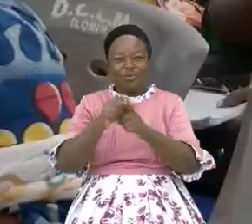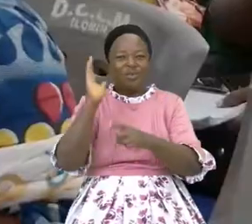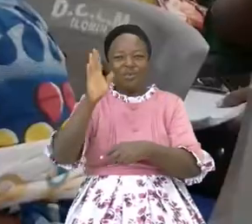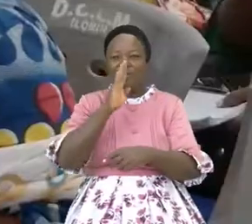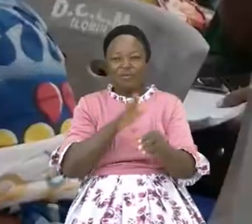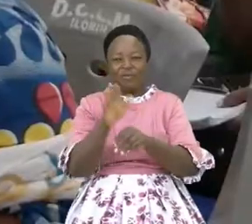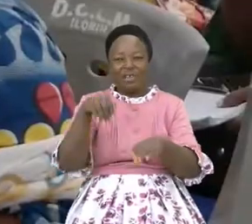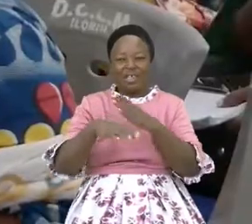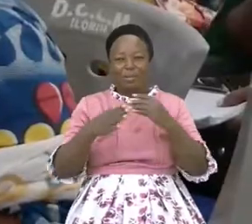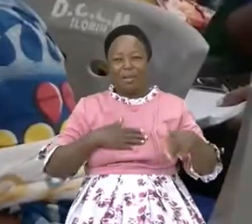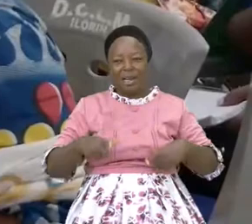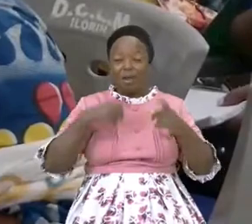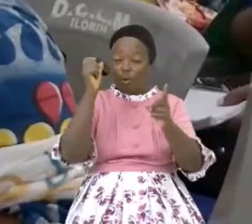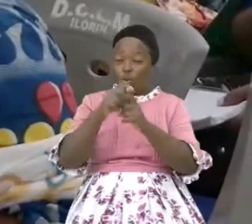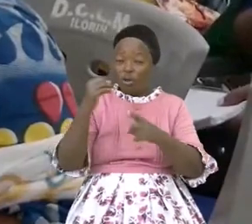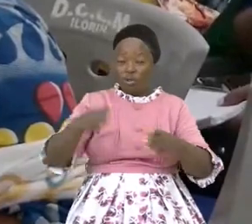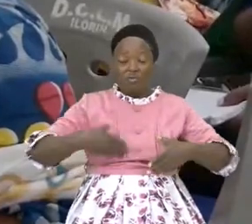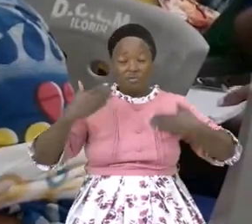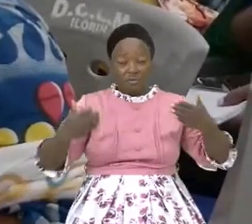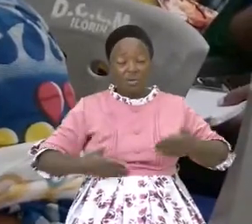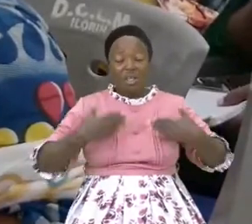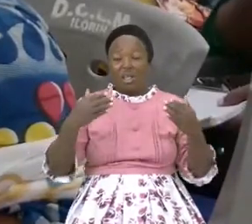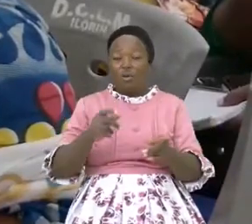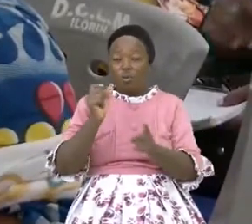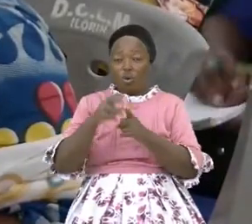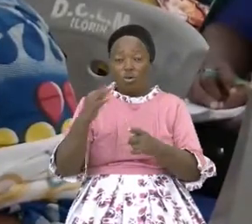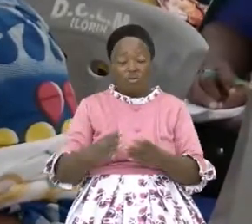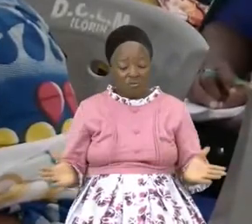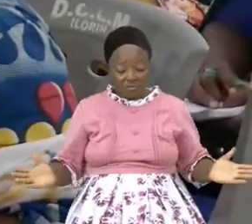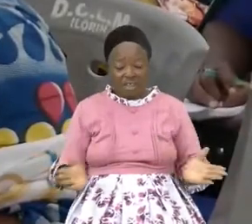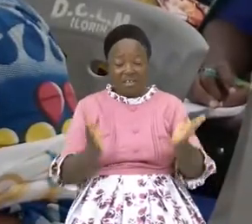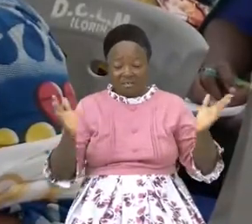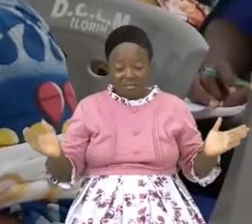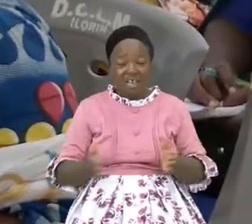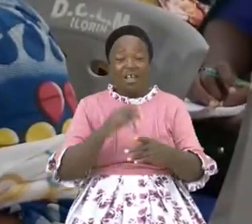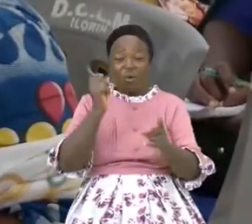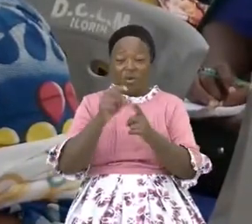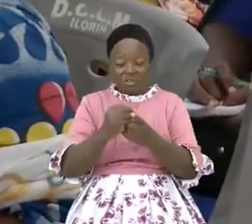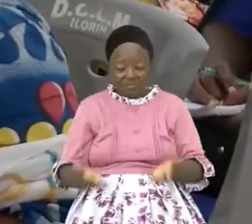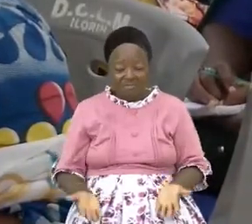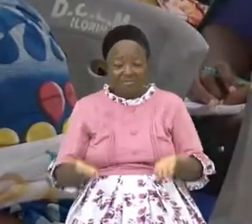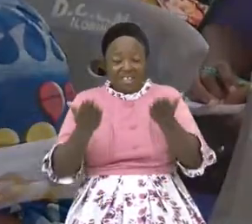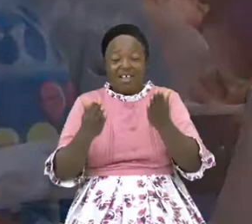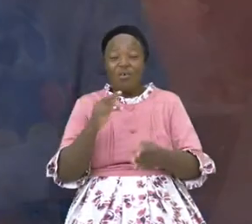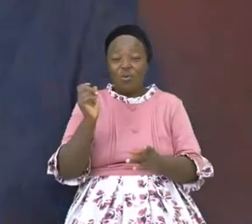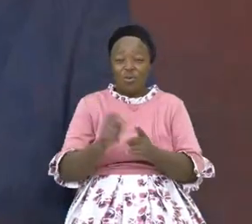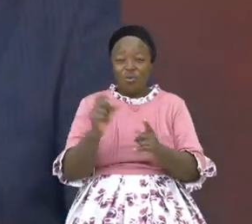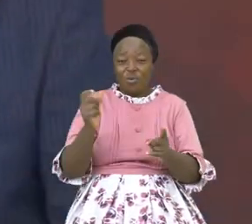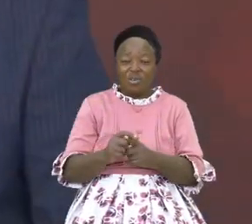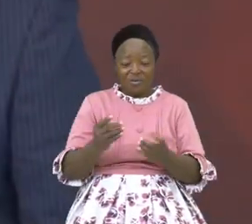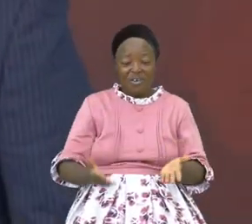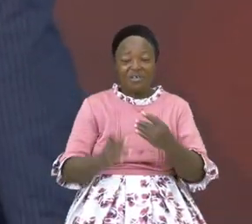Words of joy, words of happiness, words of elevation, words of exaltation, words of lifting up,